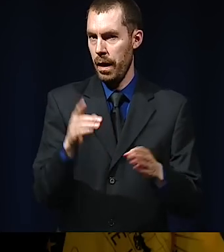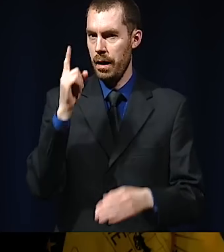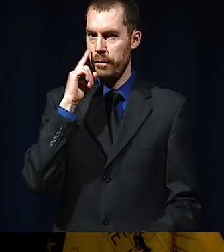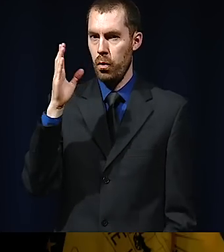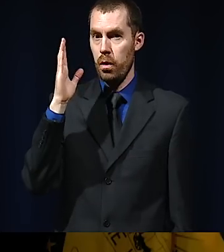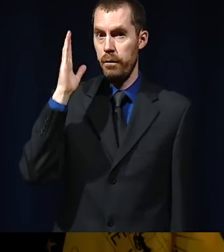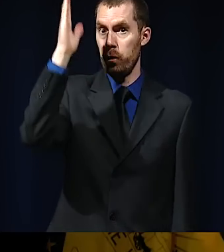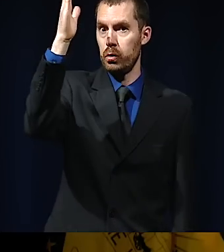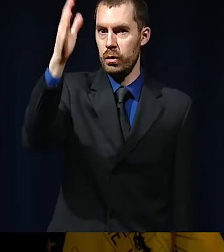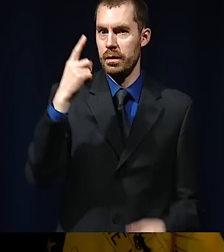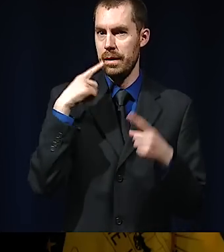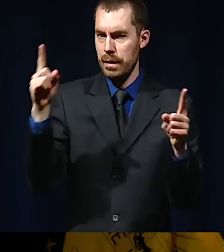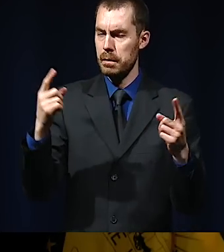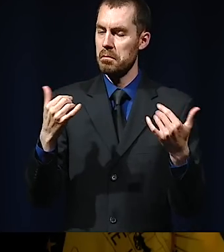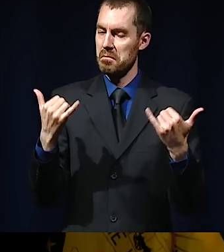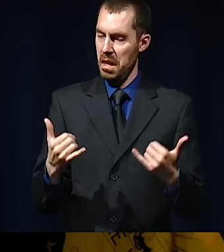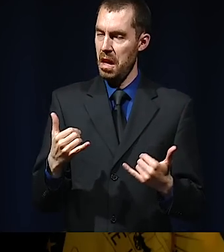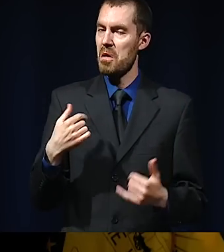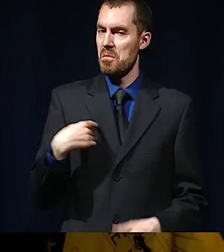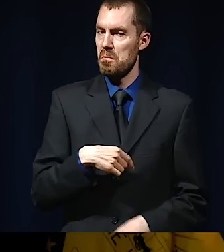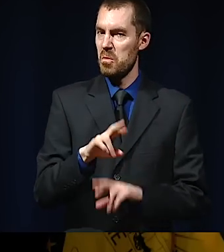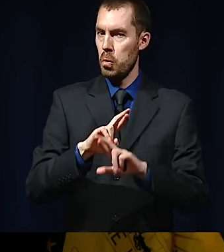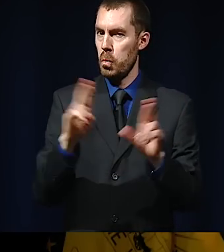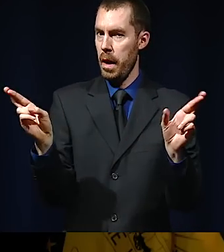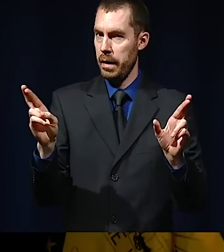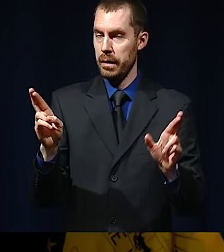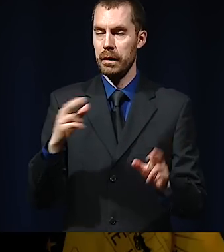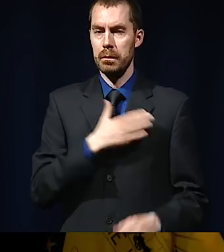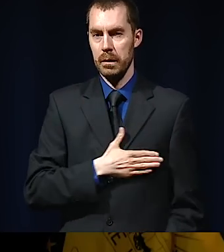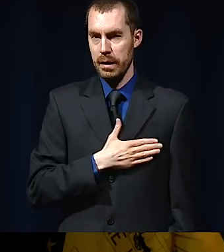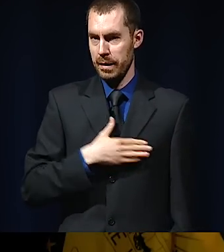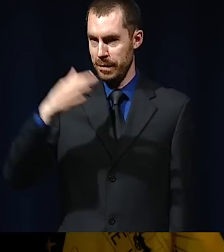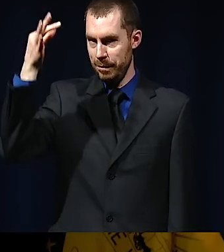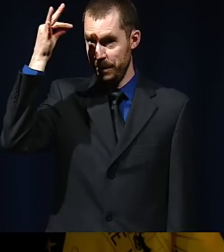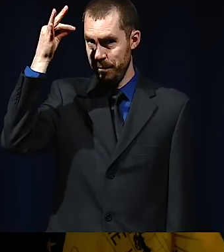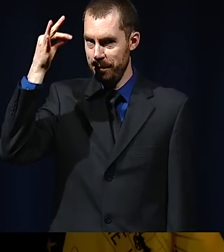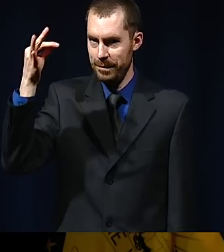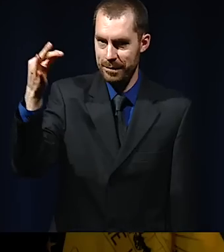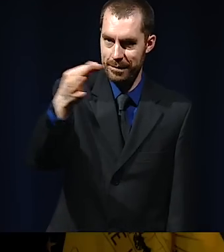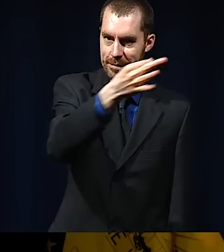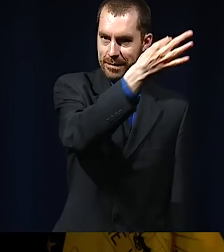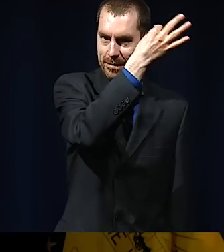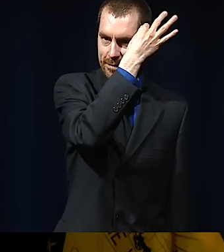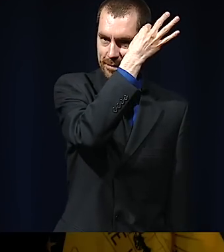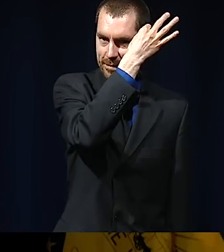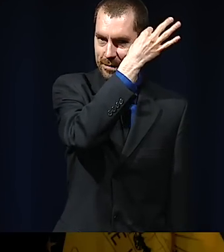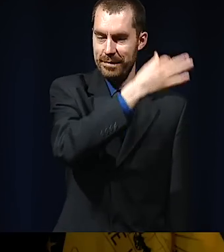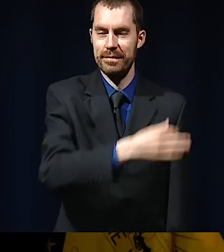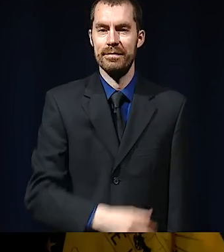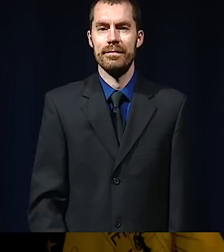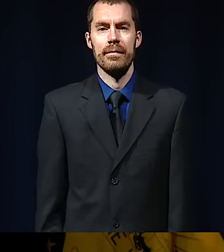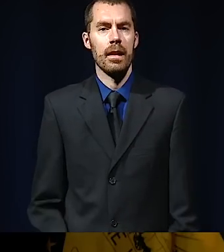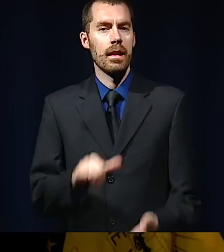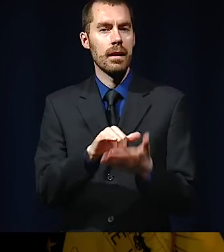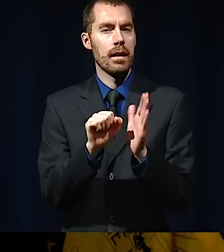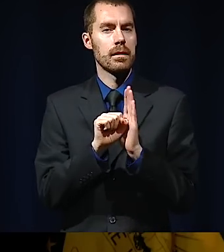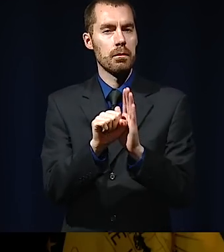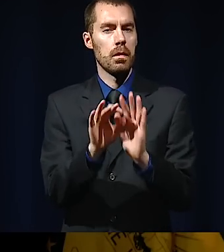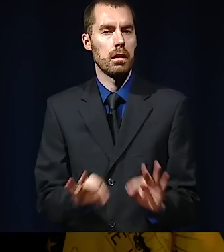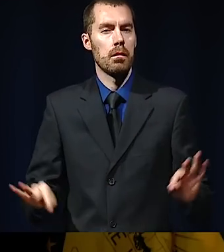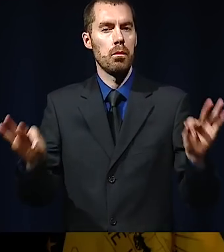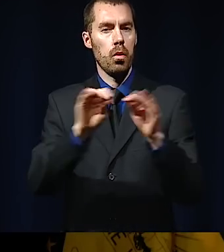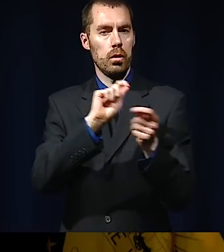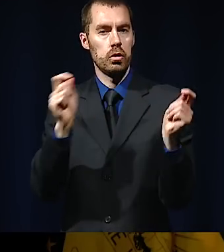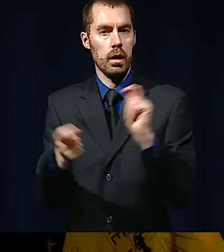Now I think it's time we make it official. Please move your tassel from the right side of your cap to the left side, symbolizing this important